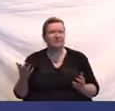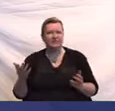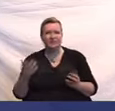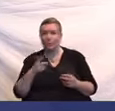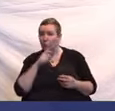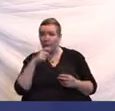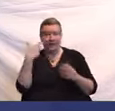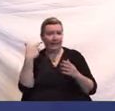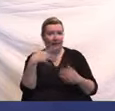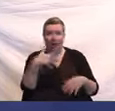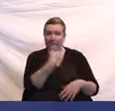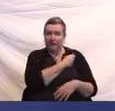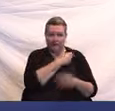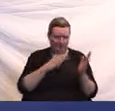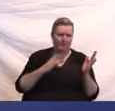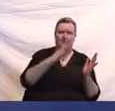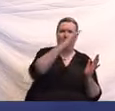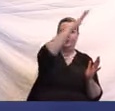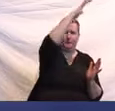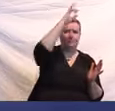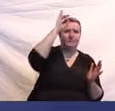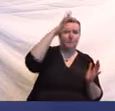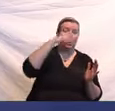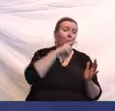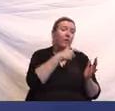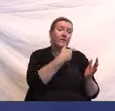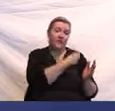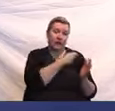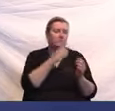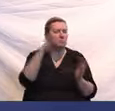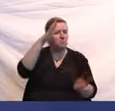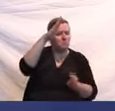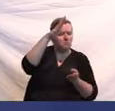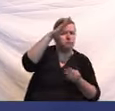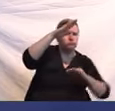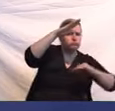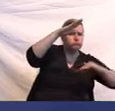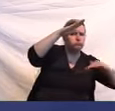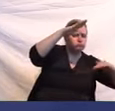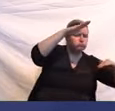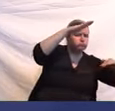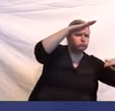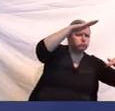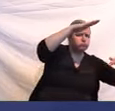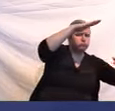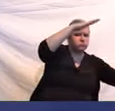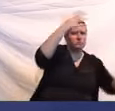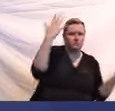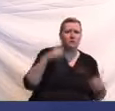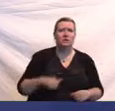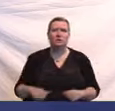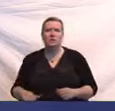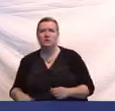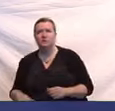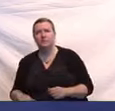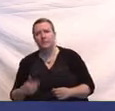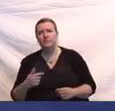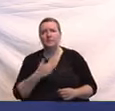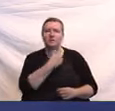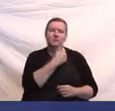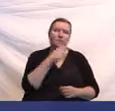getting vaccinated versus those who are unvaccinated becoming hospitalized. It's something like